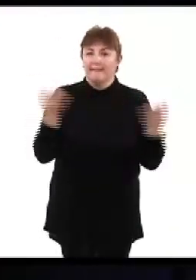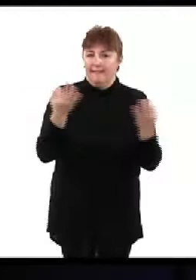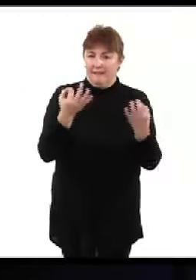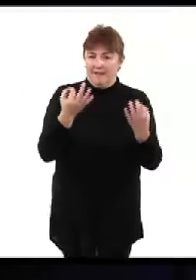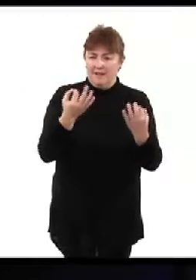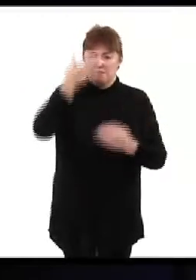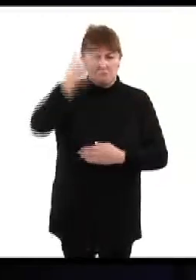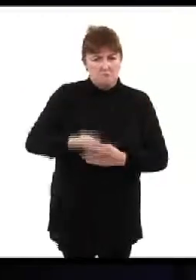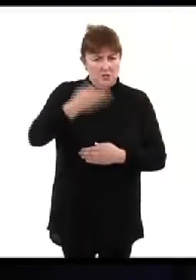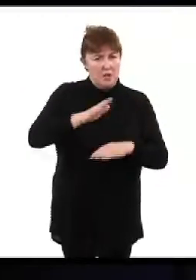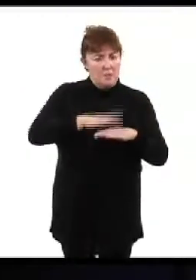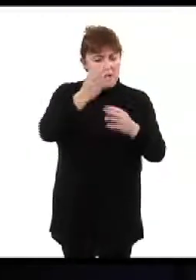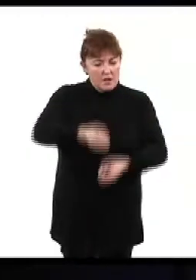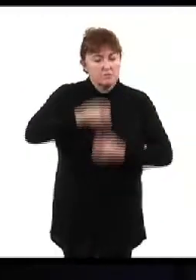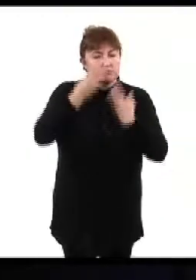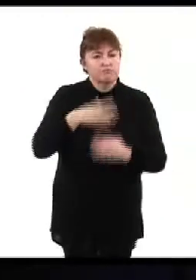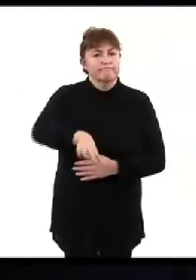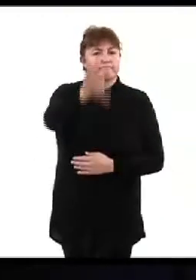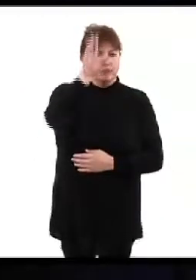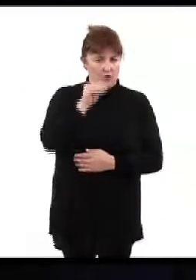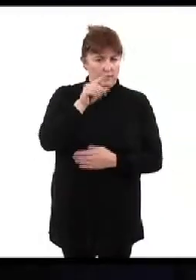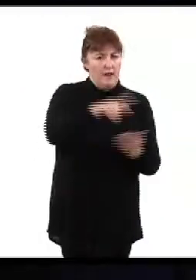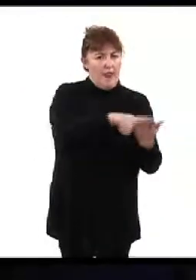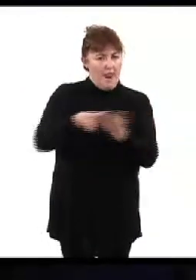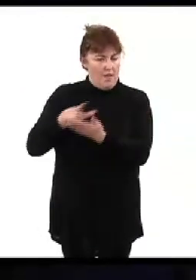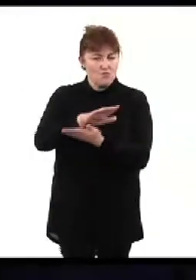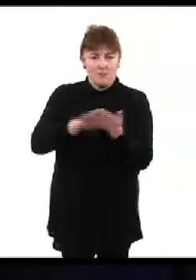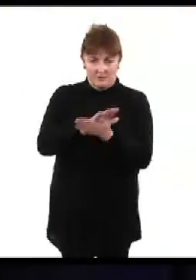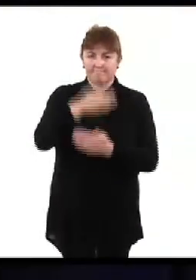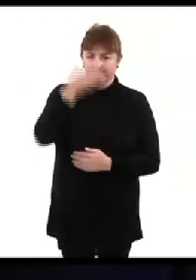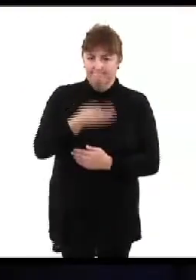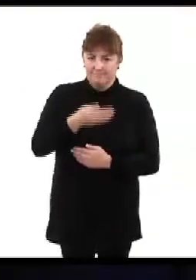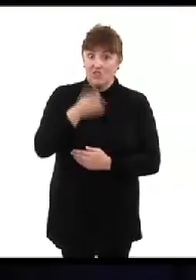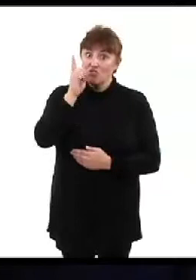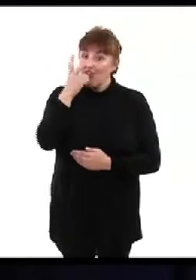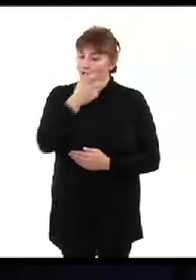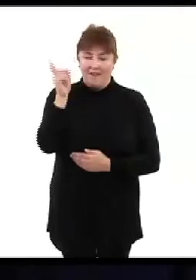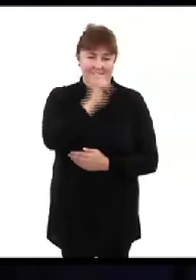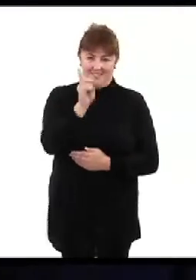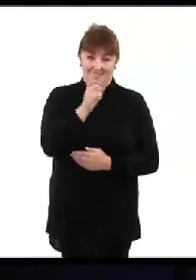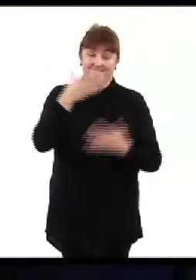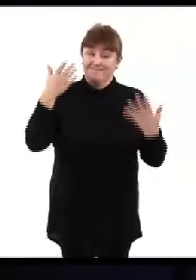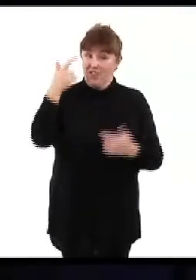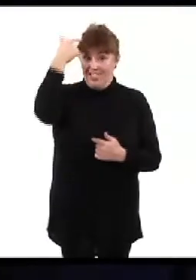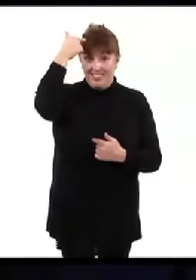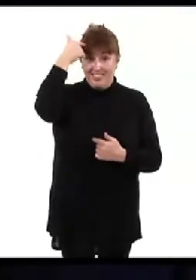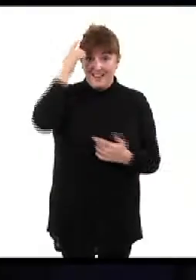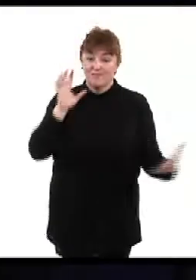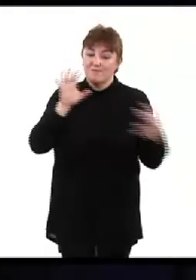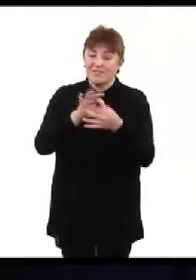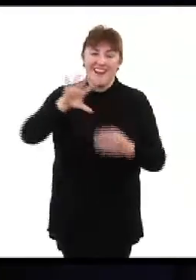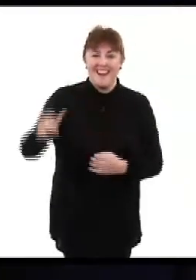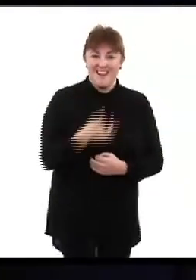are also involved and play critical roles in sign language production and comprehension. So the brain seems to be organized